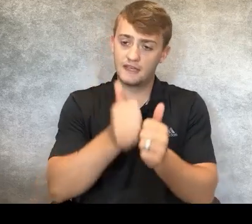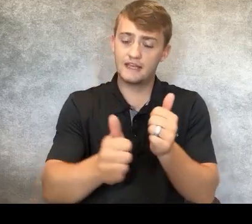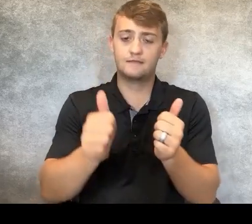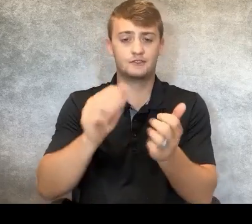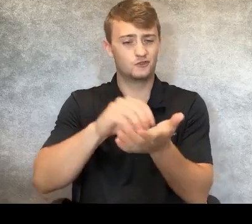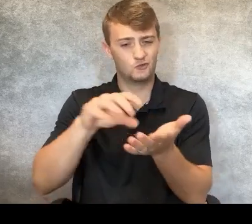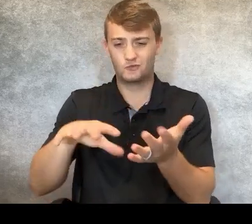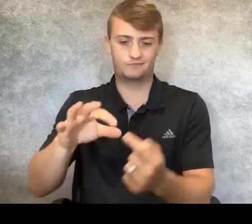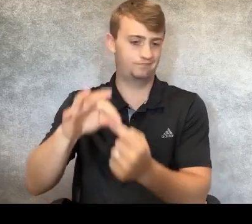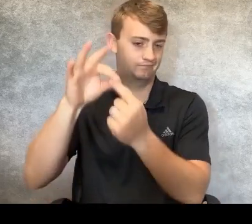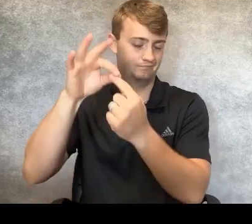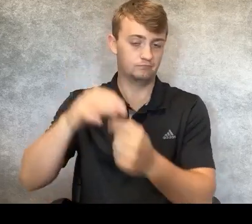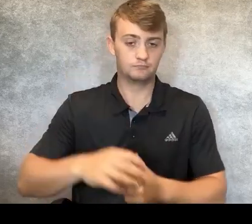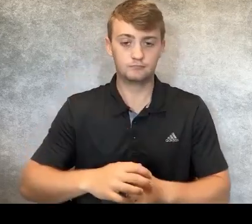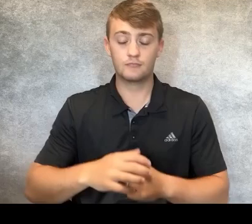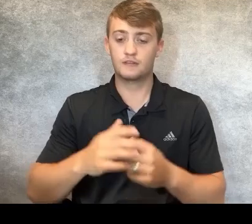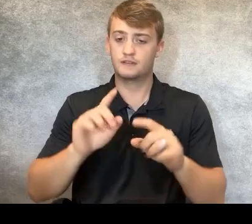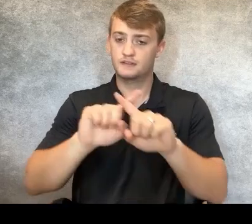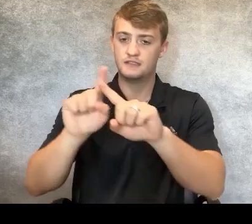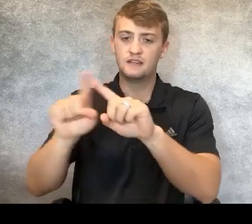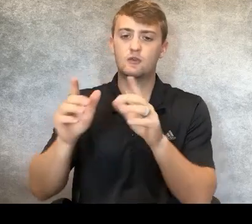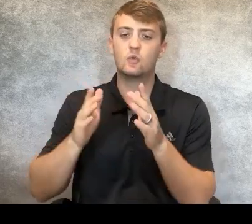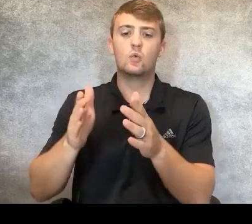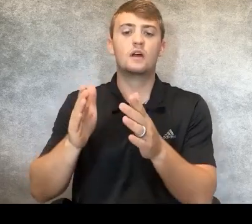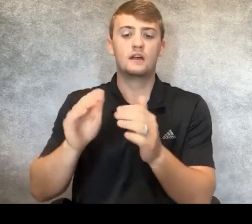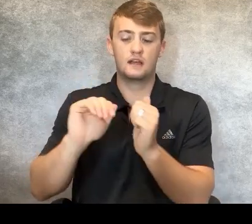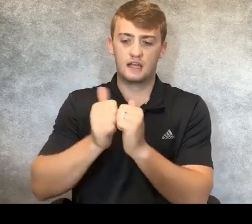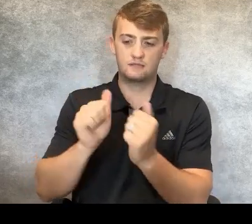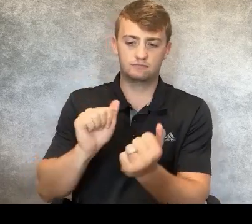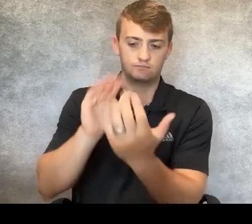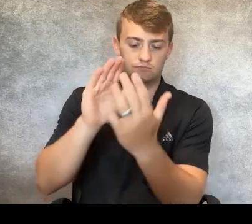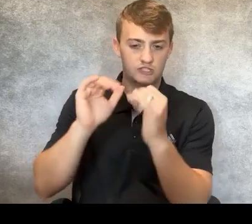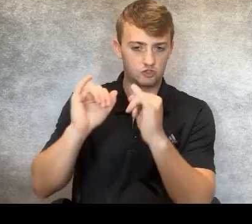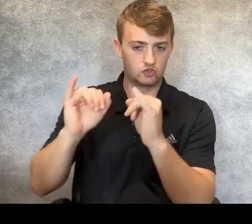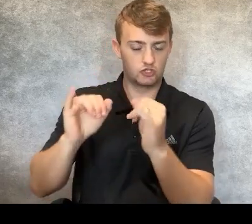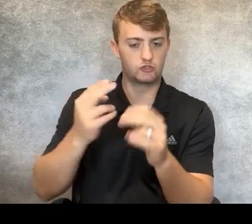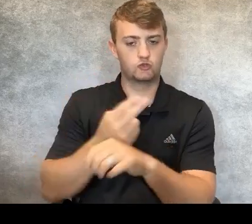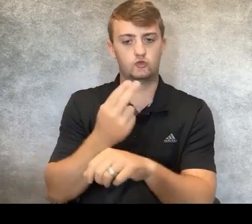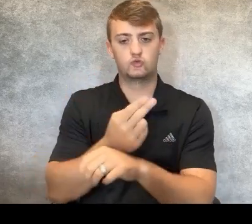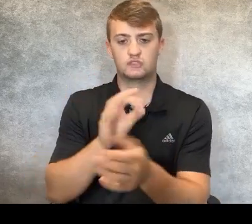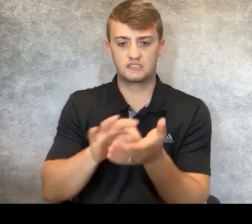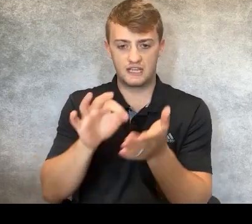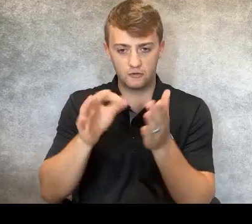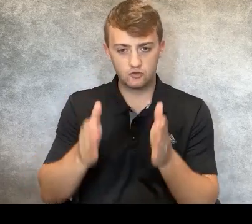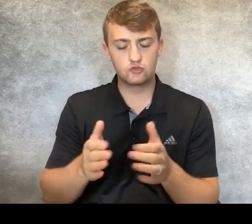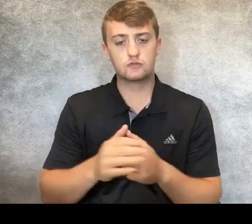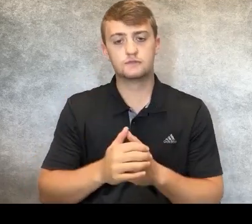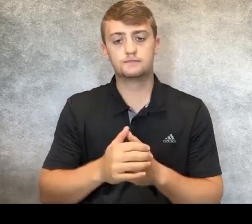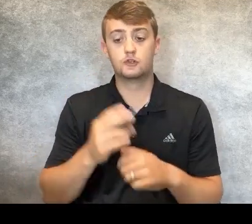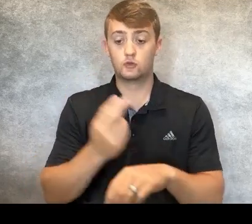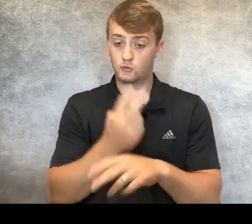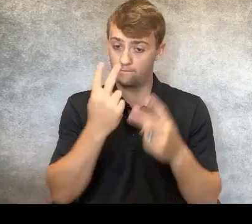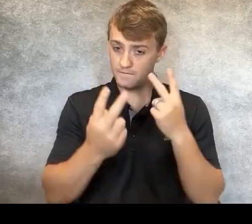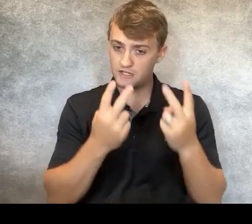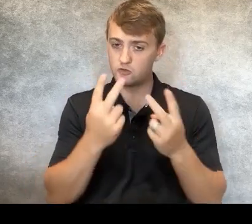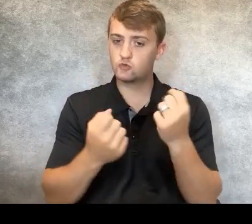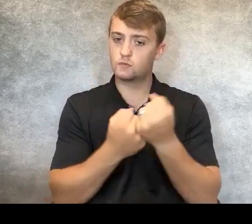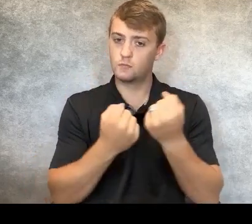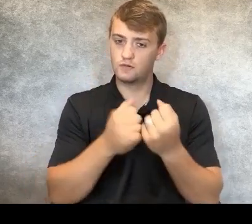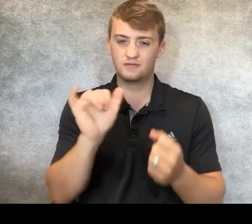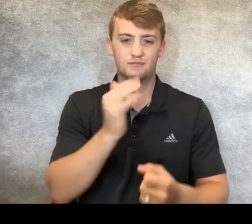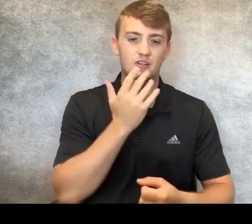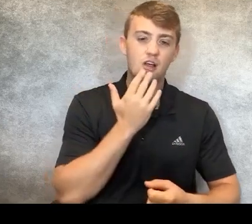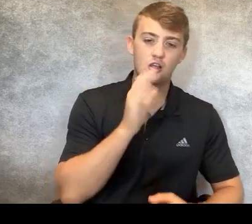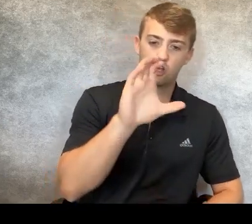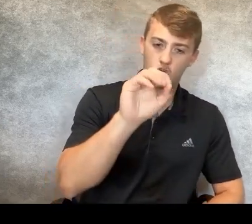Every student is unique. Here are some ways to differentiate instruction using counters. Use visual supports